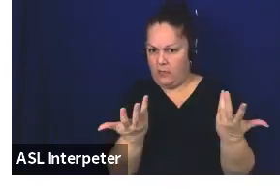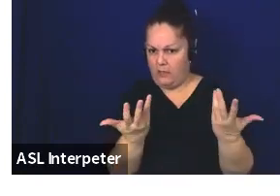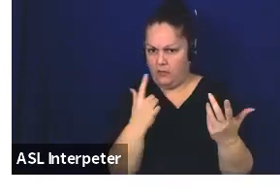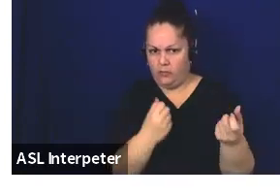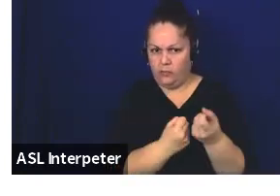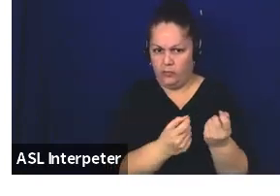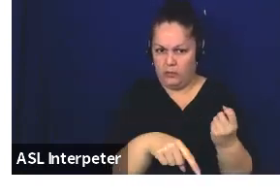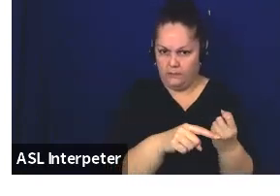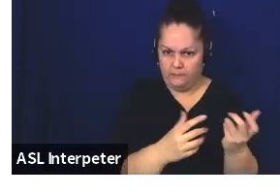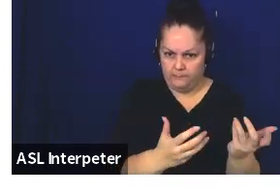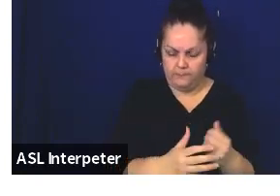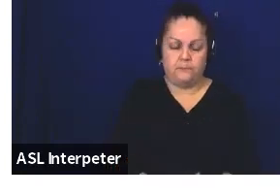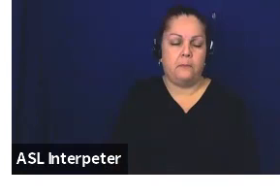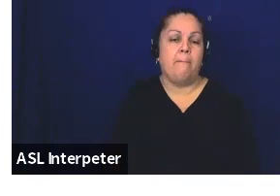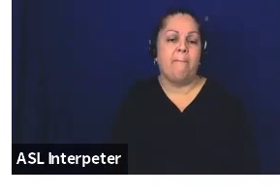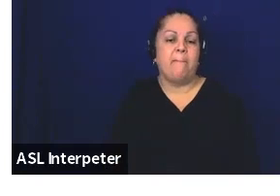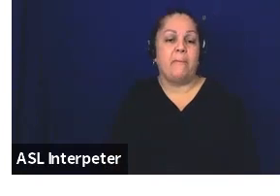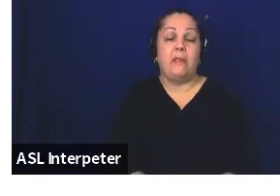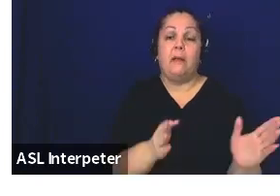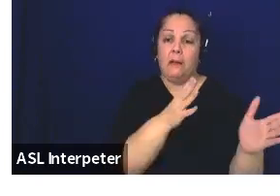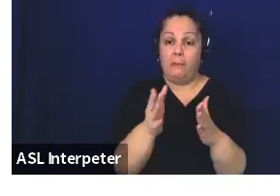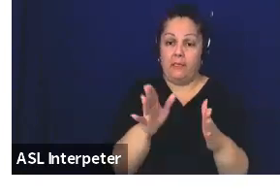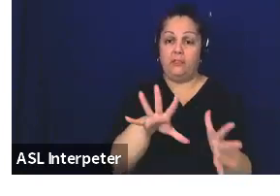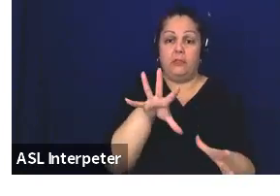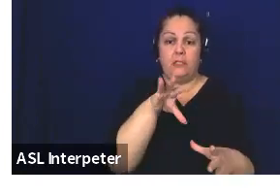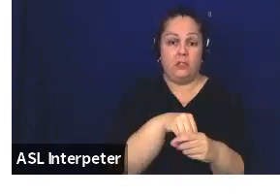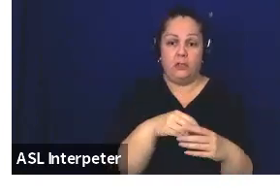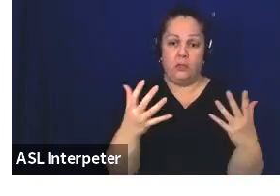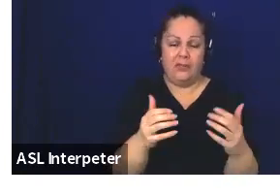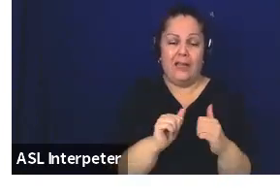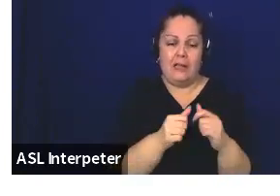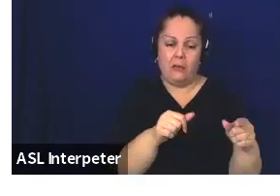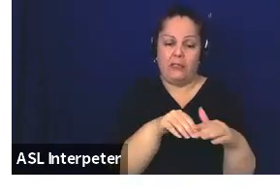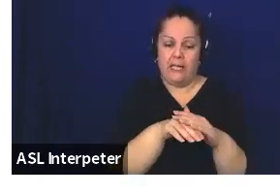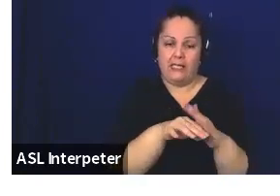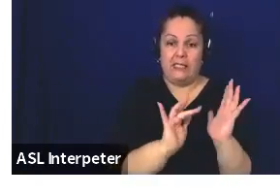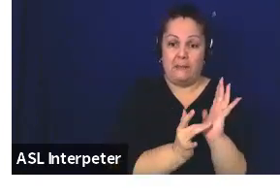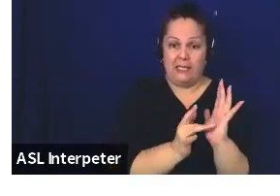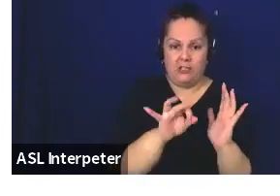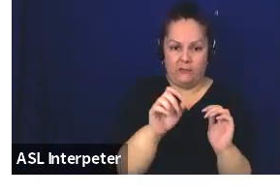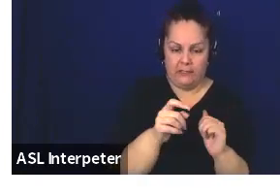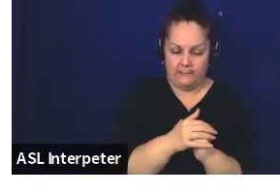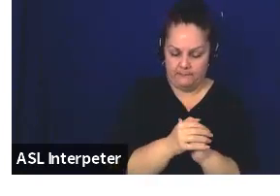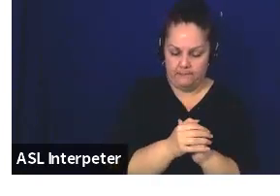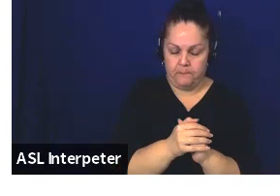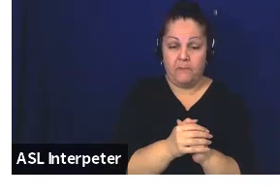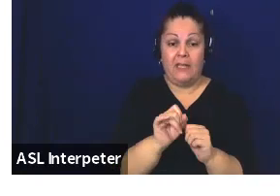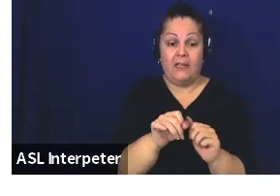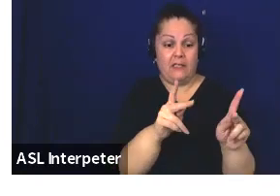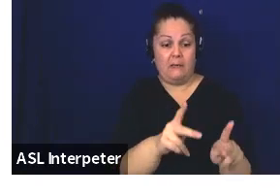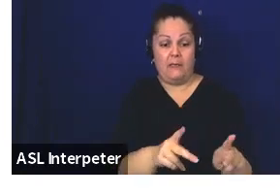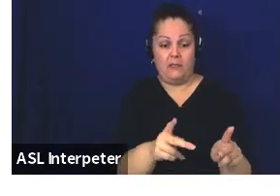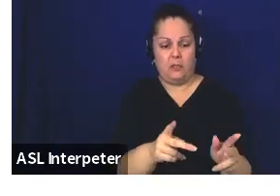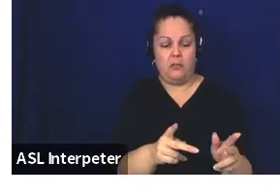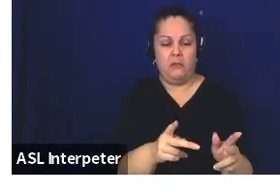them? A plan should also include how they will access medications that they need. If the individual intends to